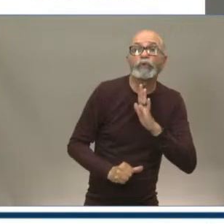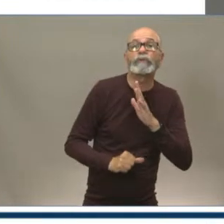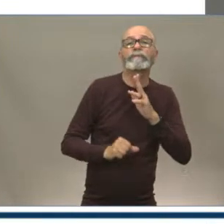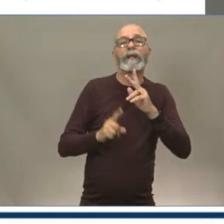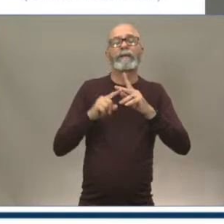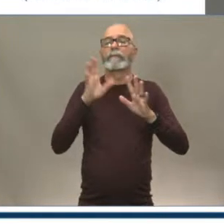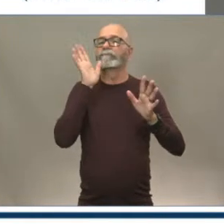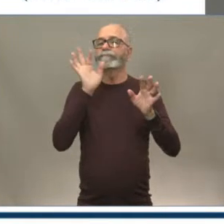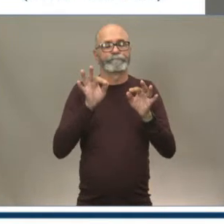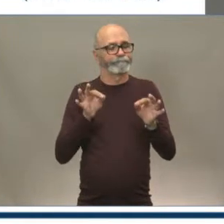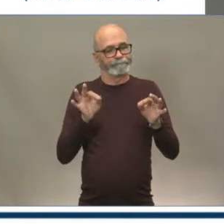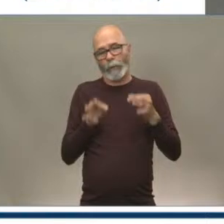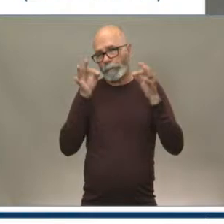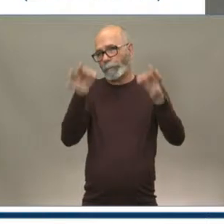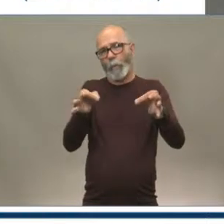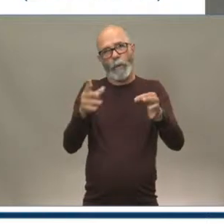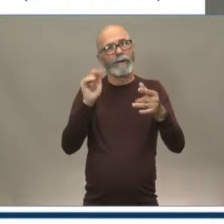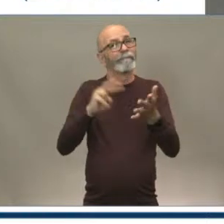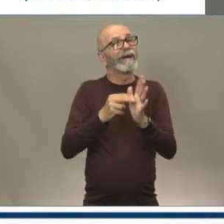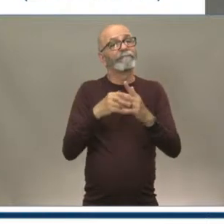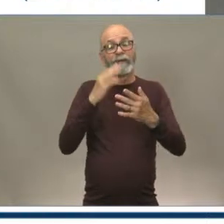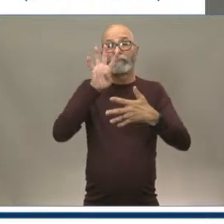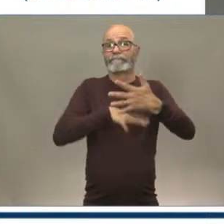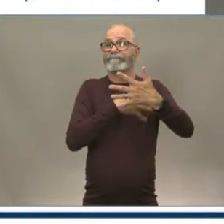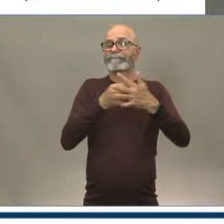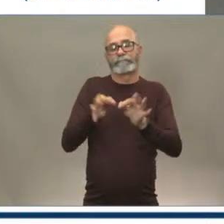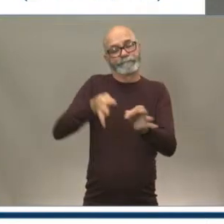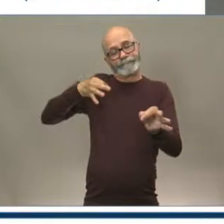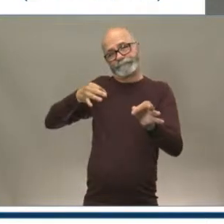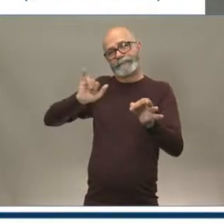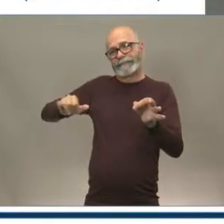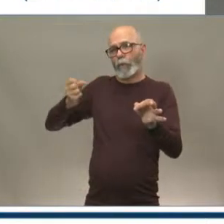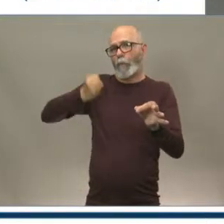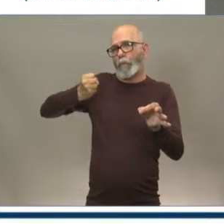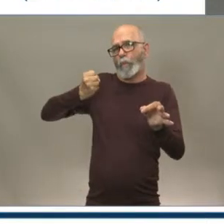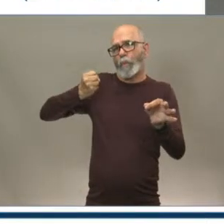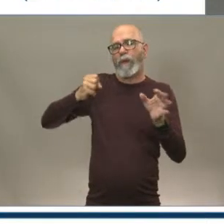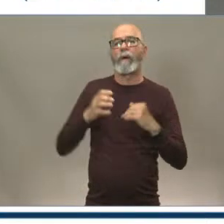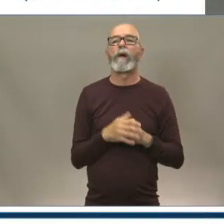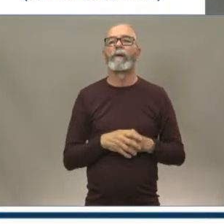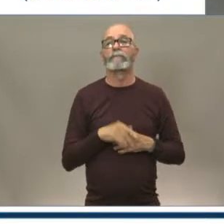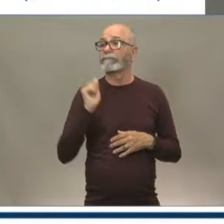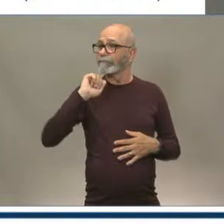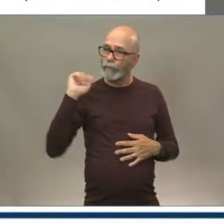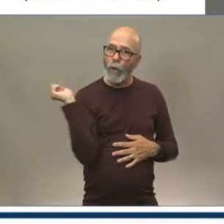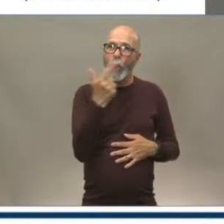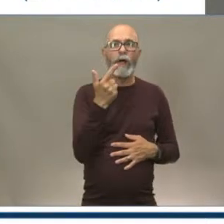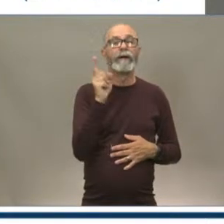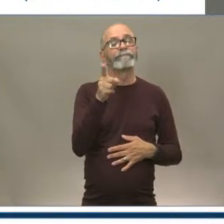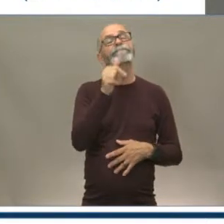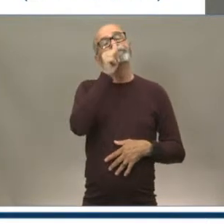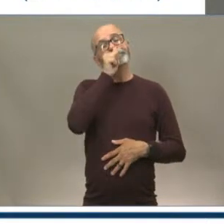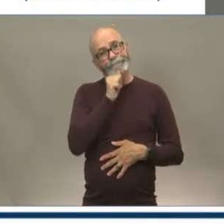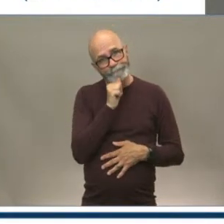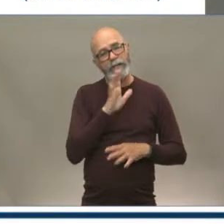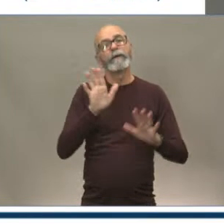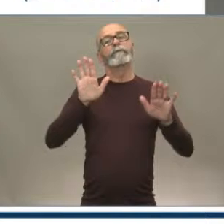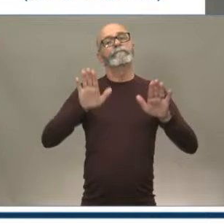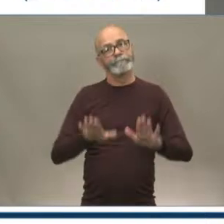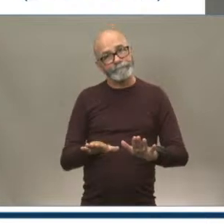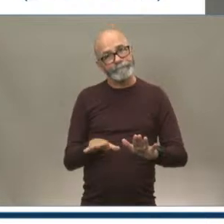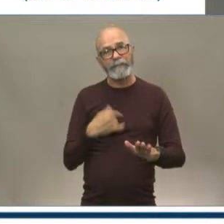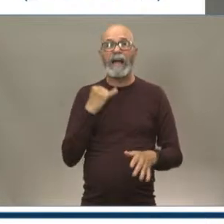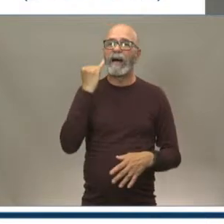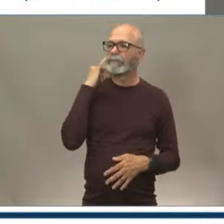increase. And we need all Nova Scotians to do their part. If you want or need a test